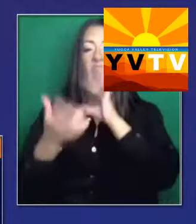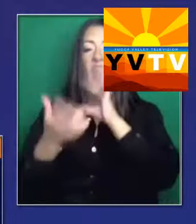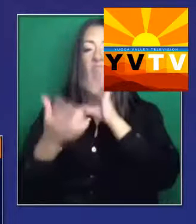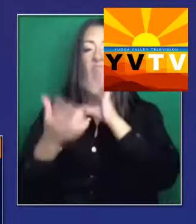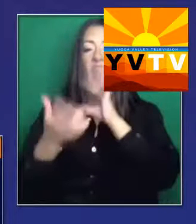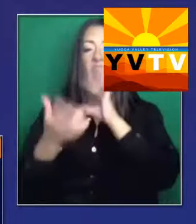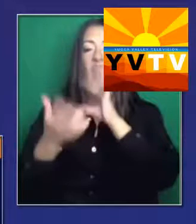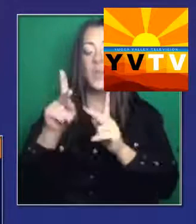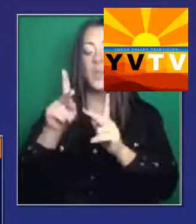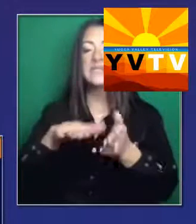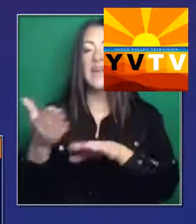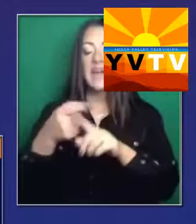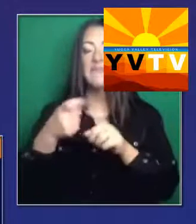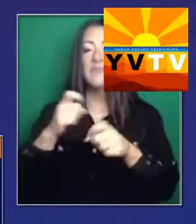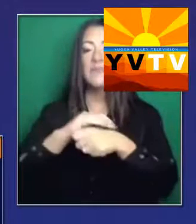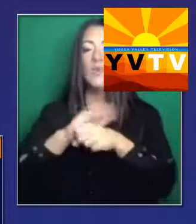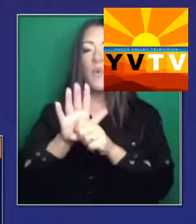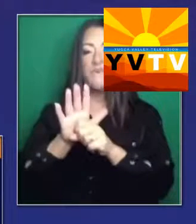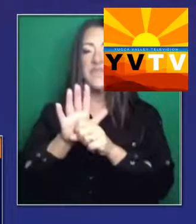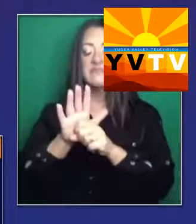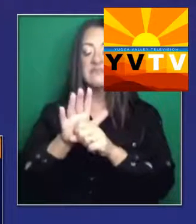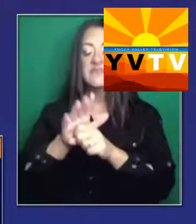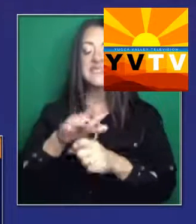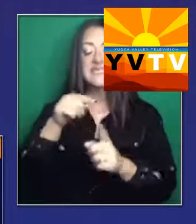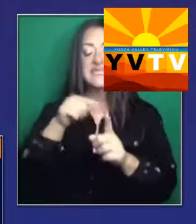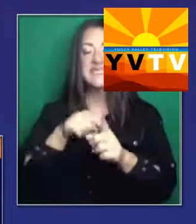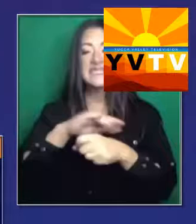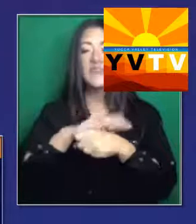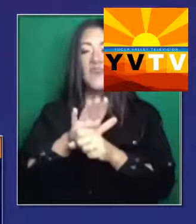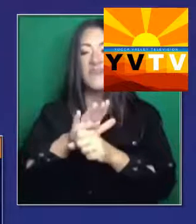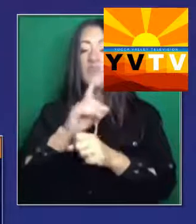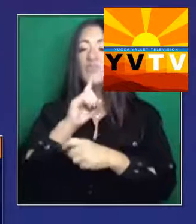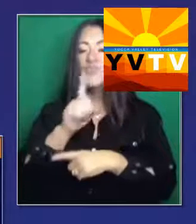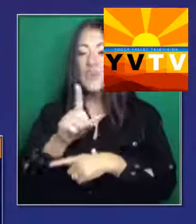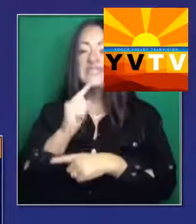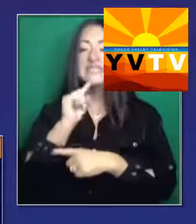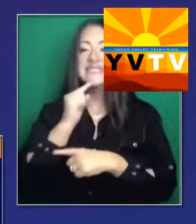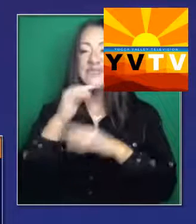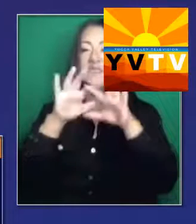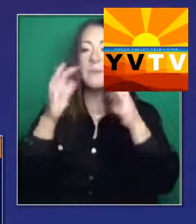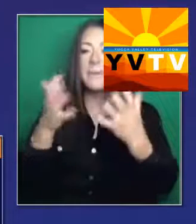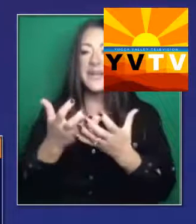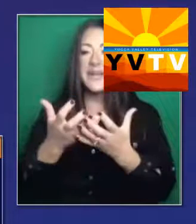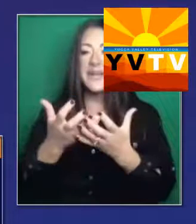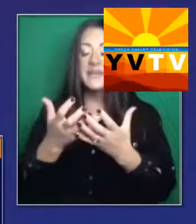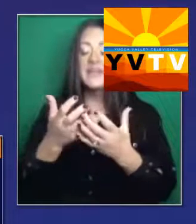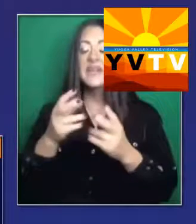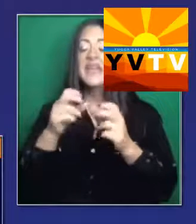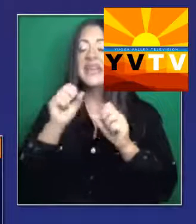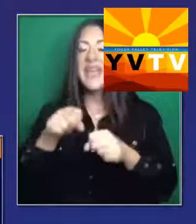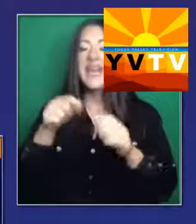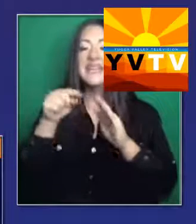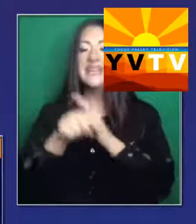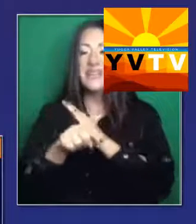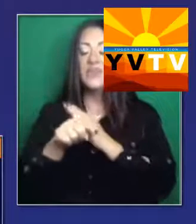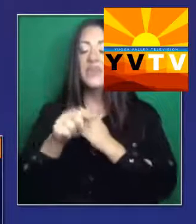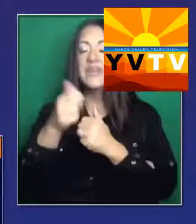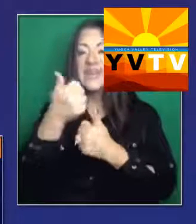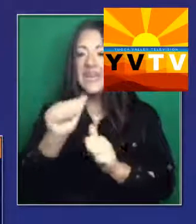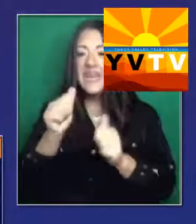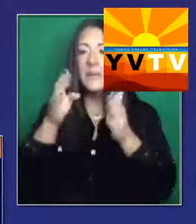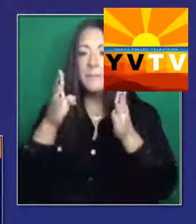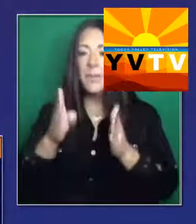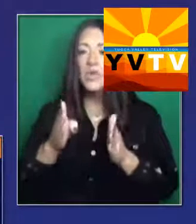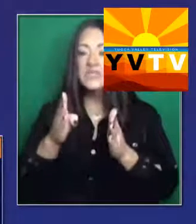have lost their lives. This is a deadly pandemic. It remains more deadly today at any point in the history